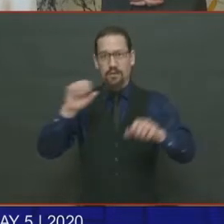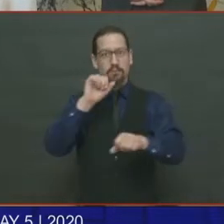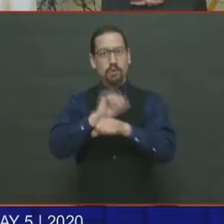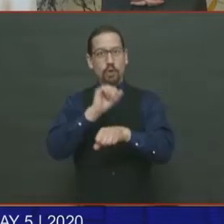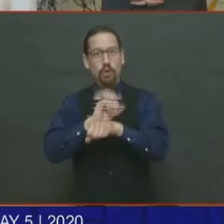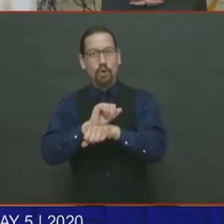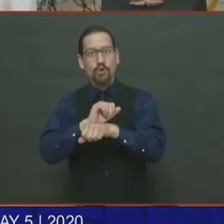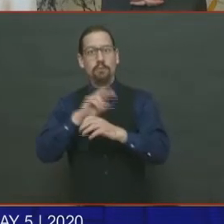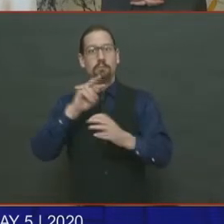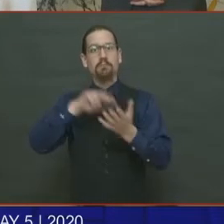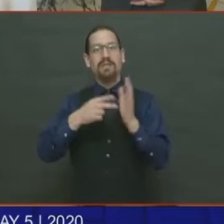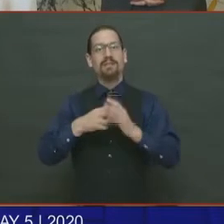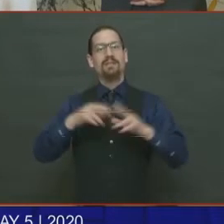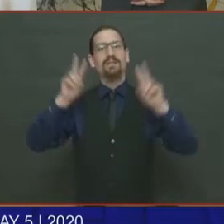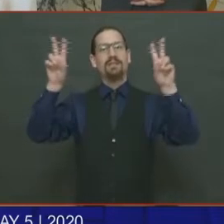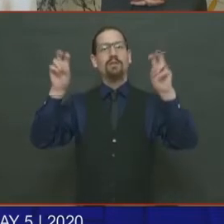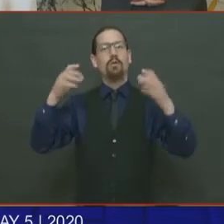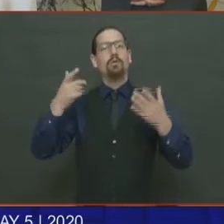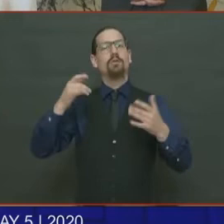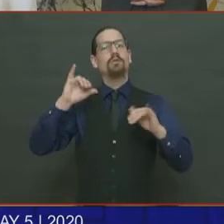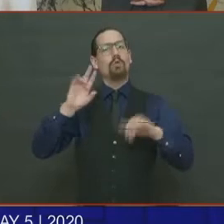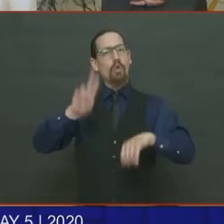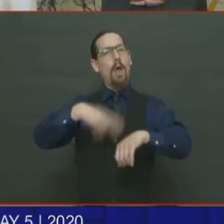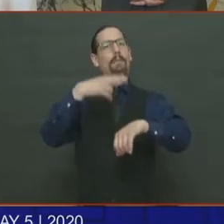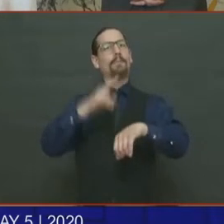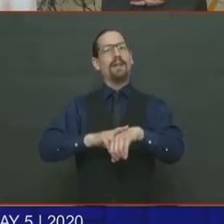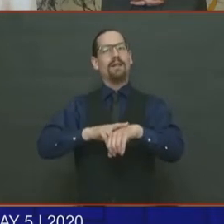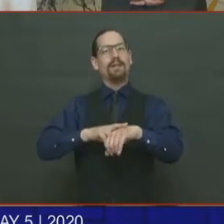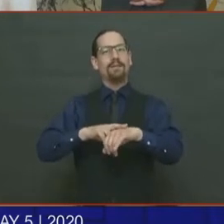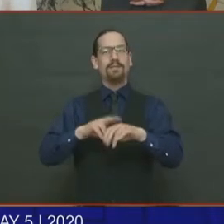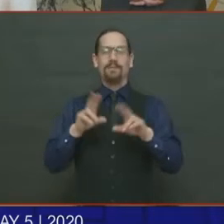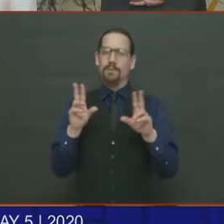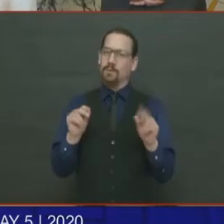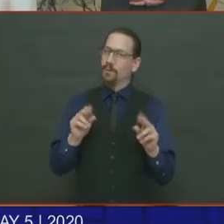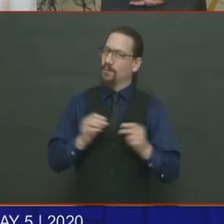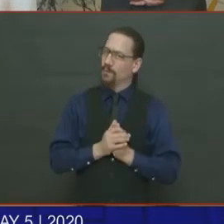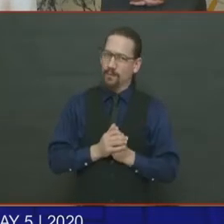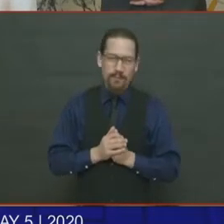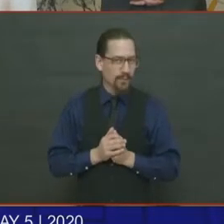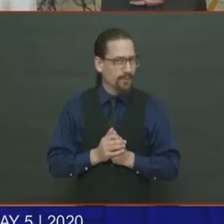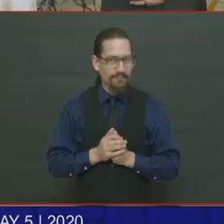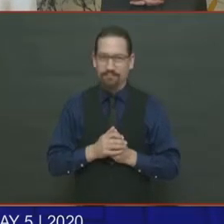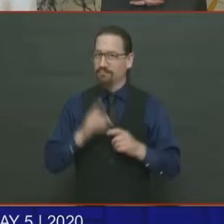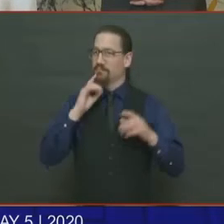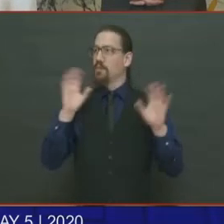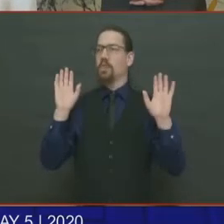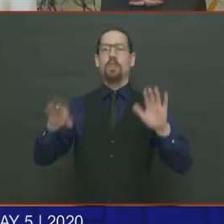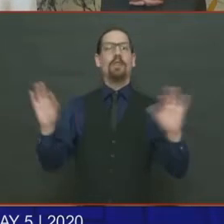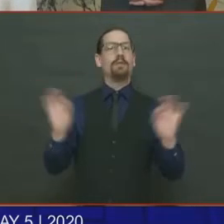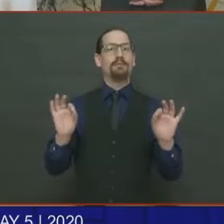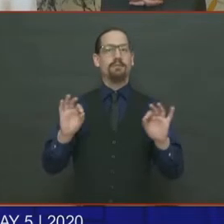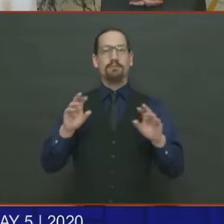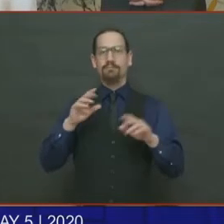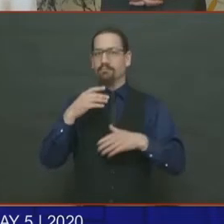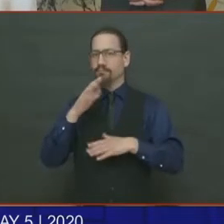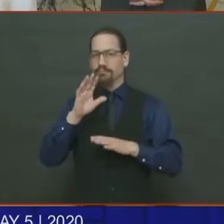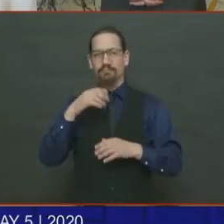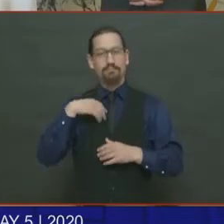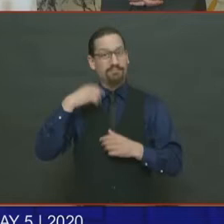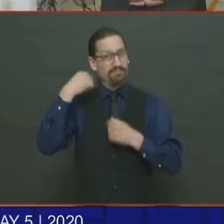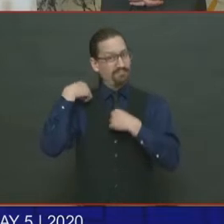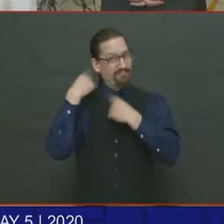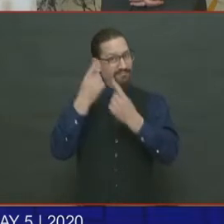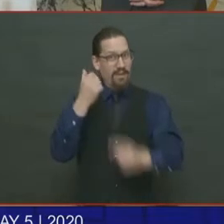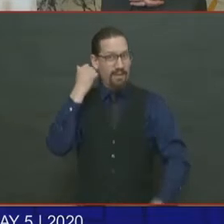And each day I've been trying to talk a little bit more about what the quote-unquote new normal is going to be